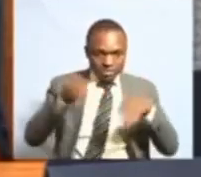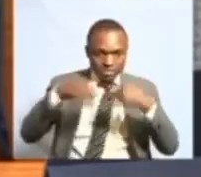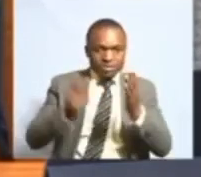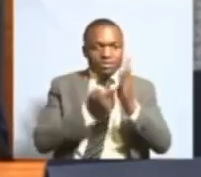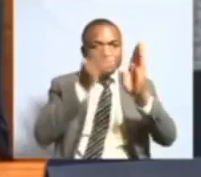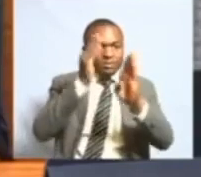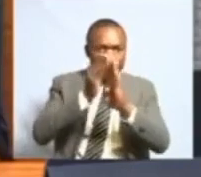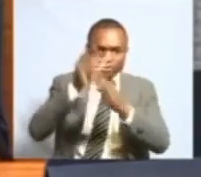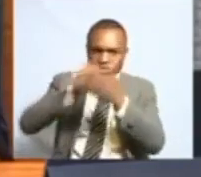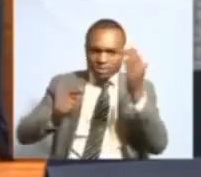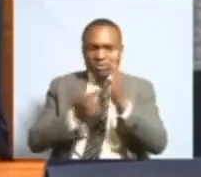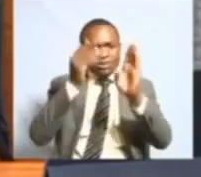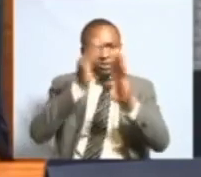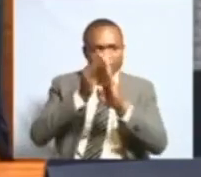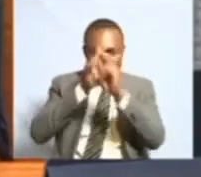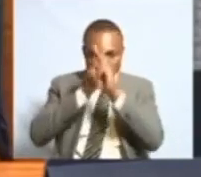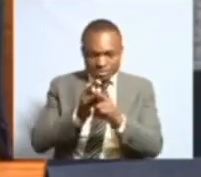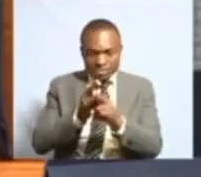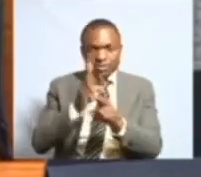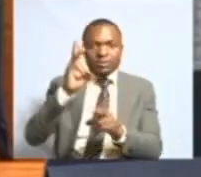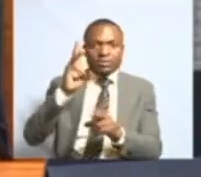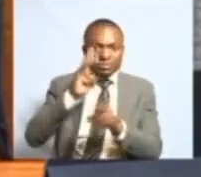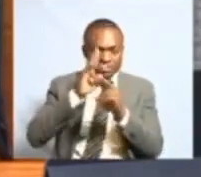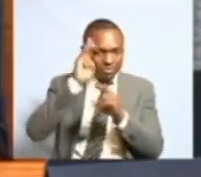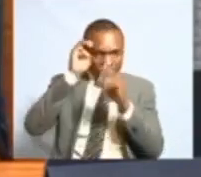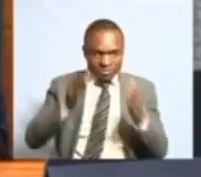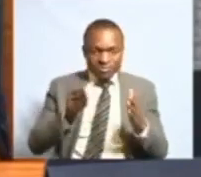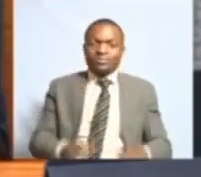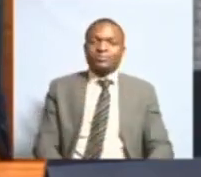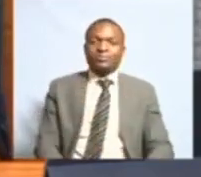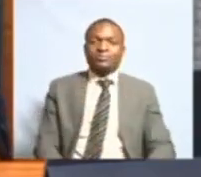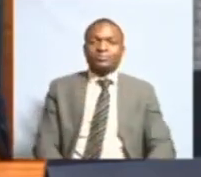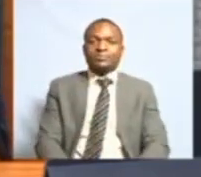a point of order. What's the point of order, Honorable Minister?